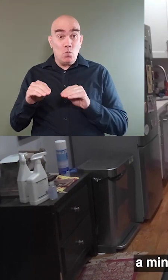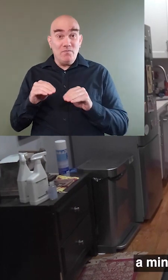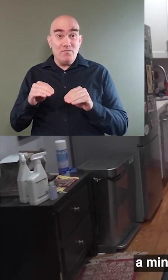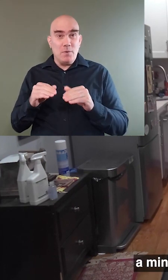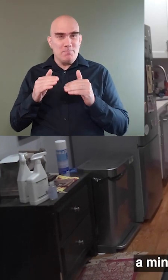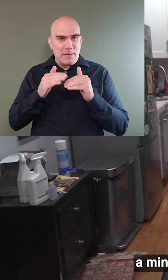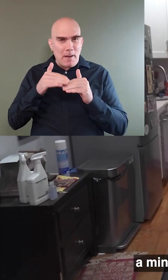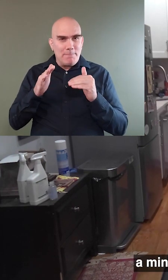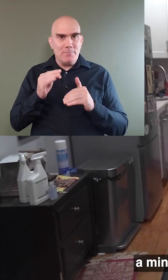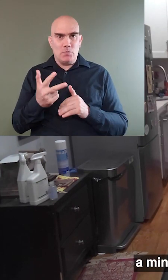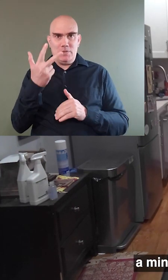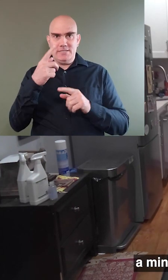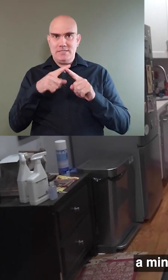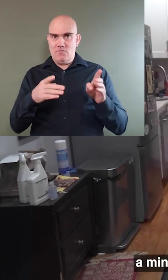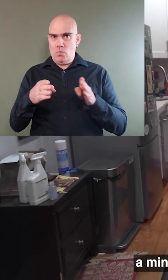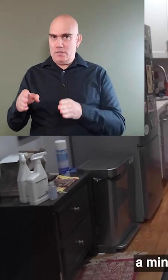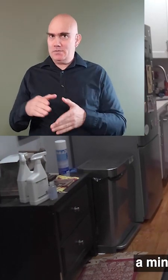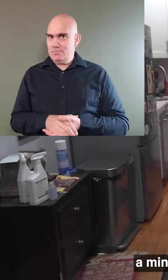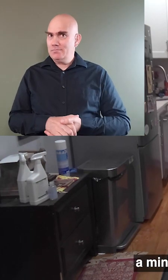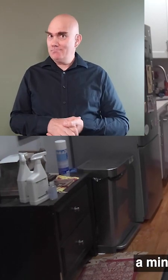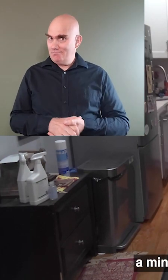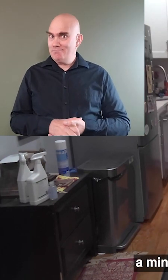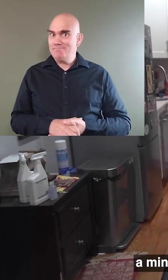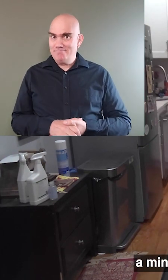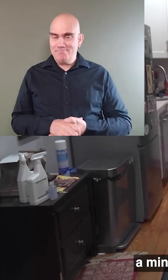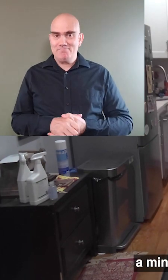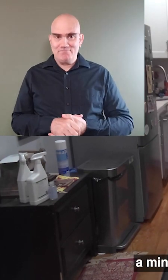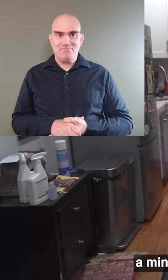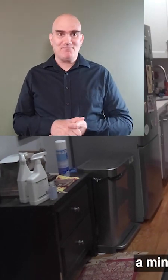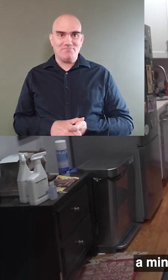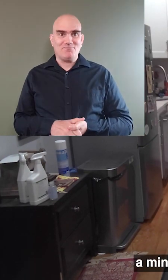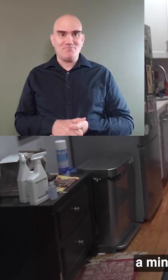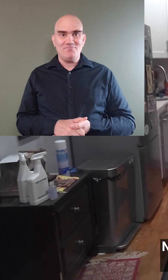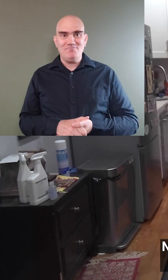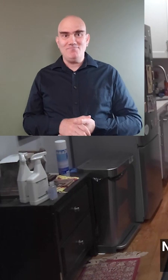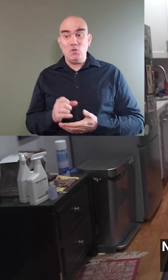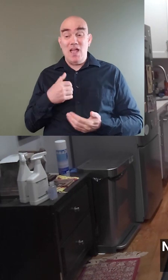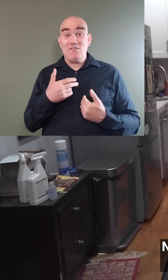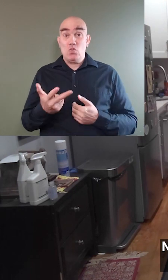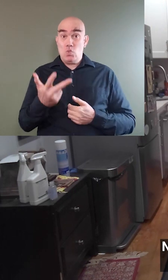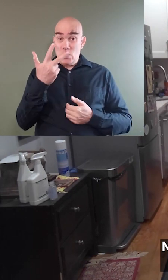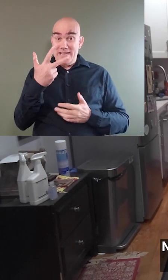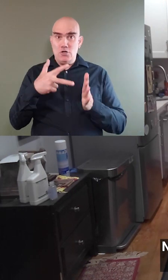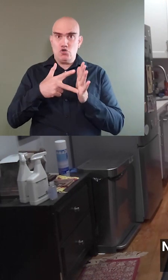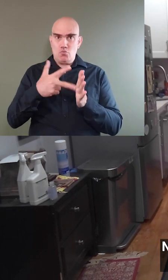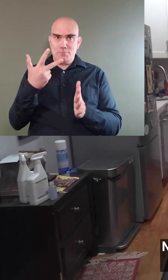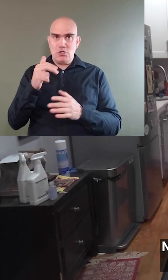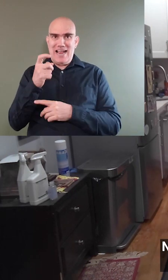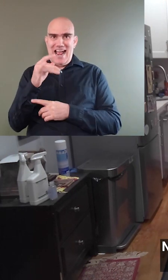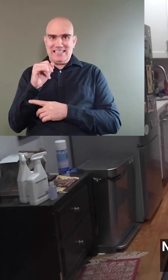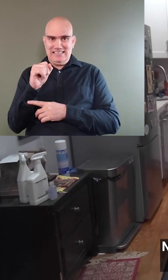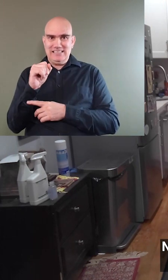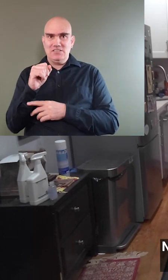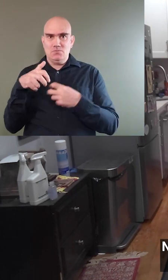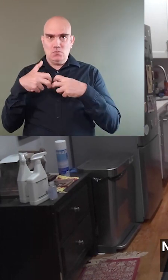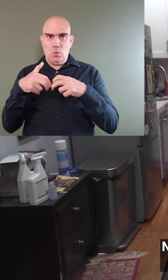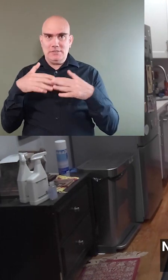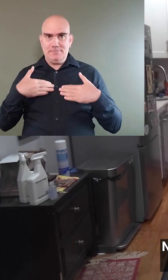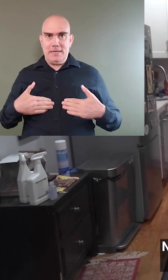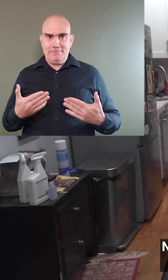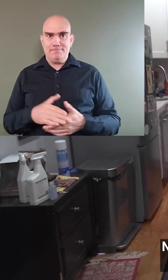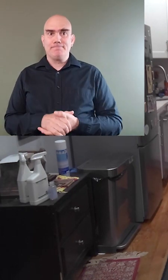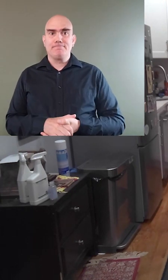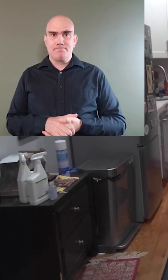a minimum of 3 different ways. Now we've got 3 triple axis joints in the